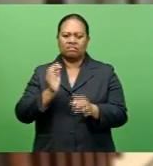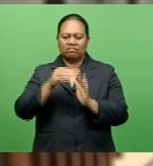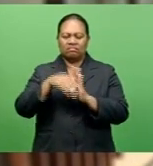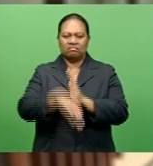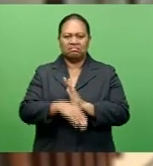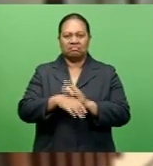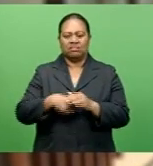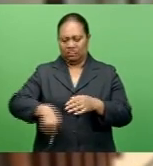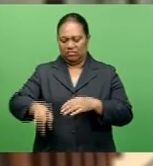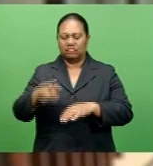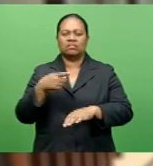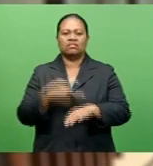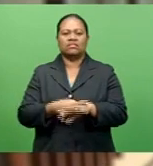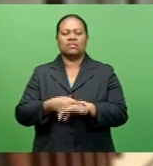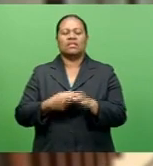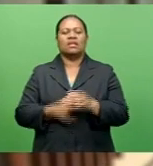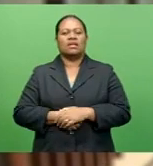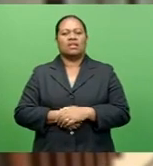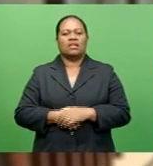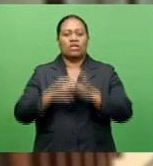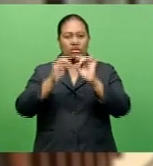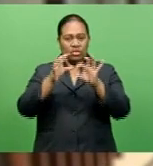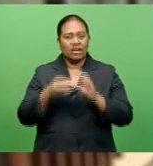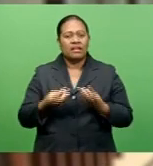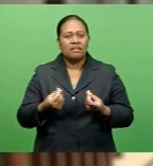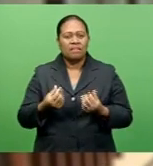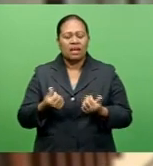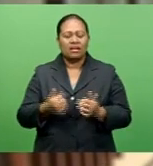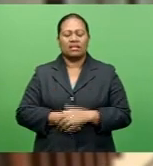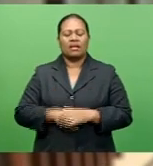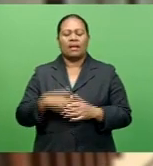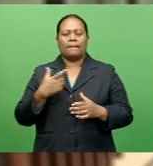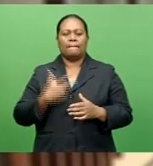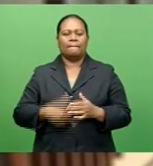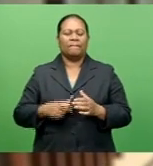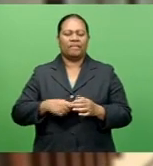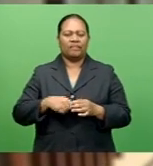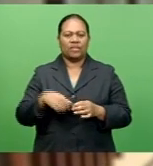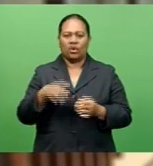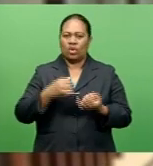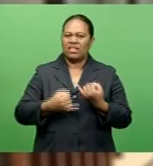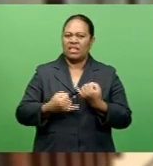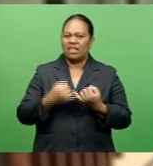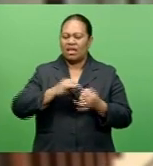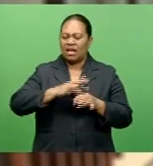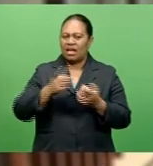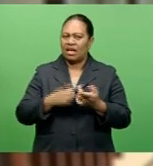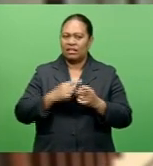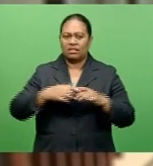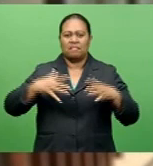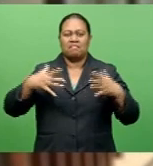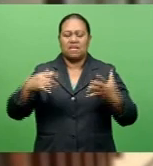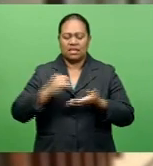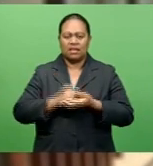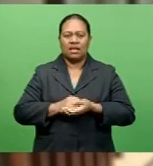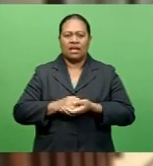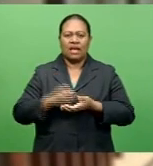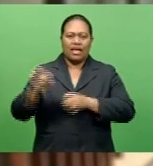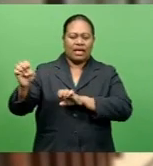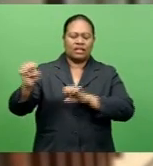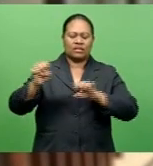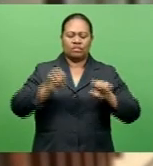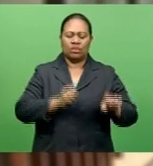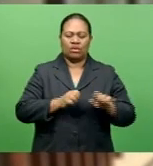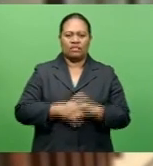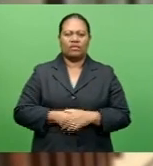week. The Aussie dollar was partly undermined by a sharp fall in prices for iron ore, which is their biggest export earner, as Beijing